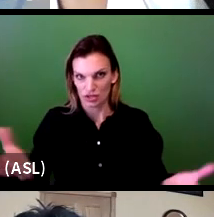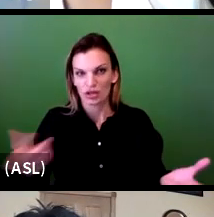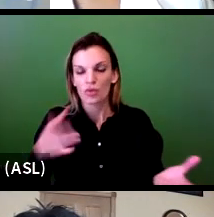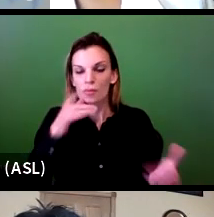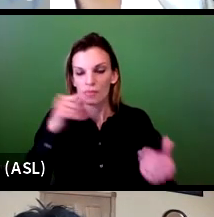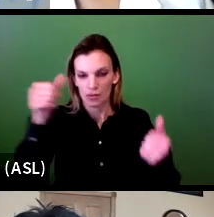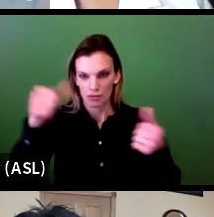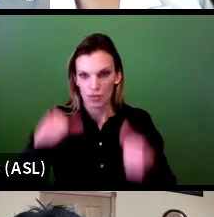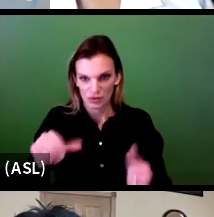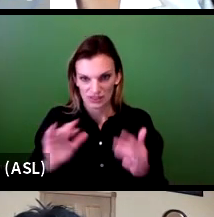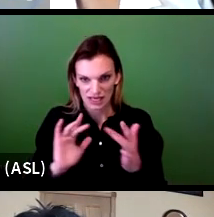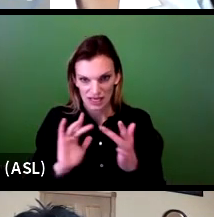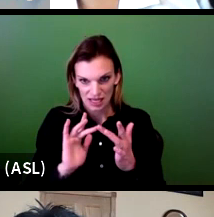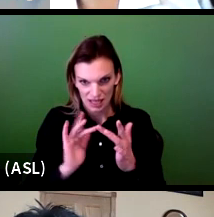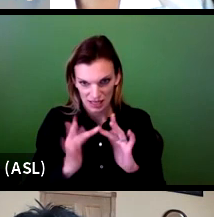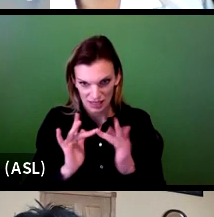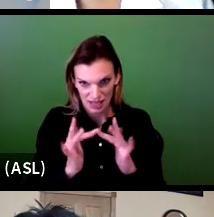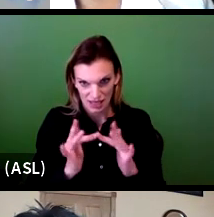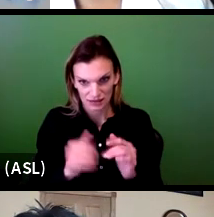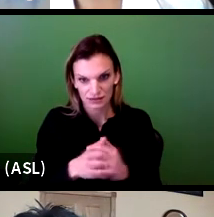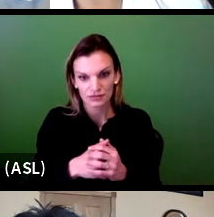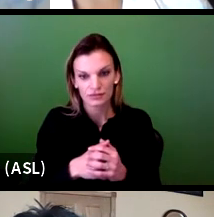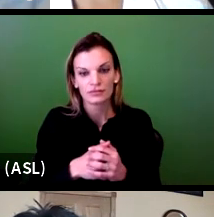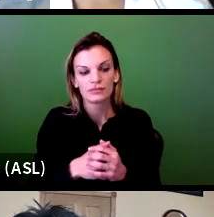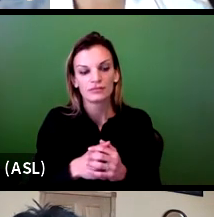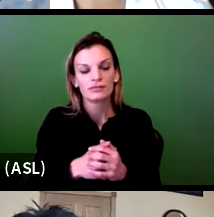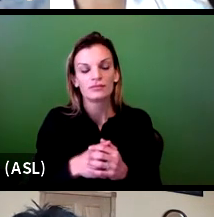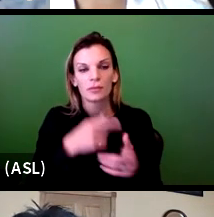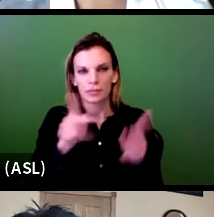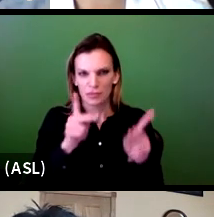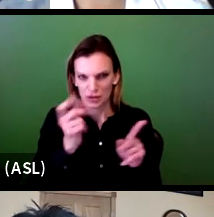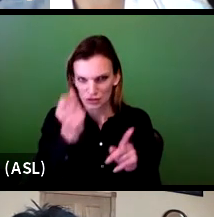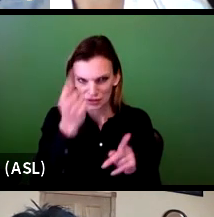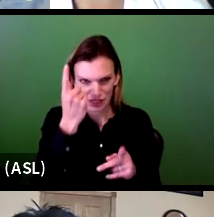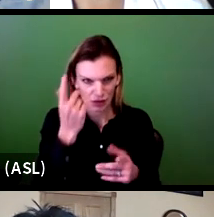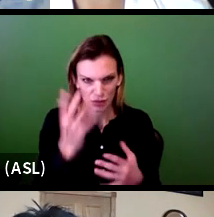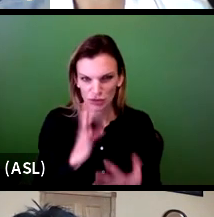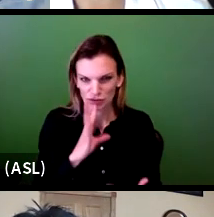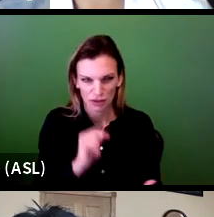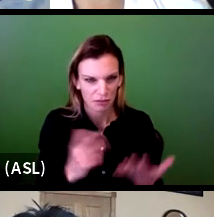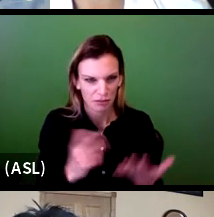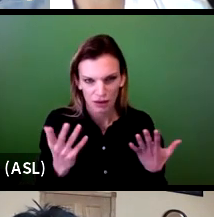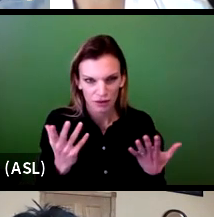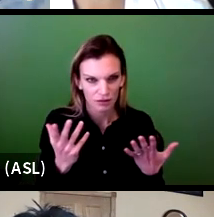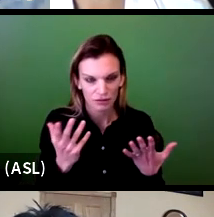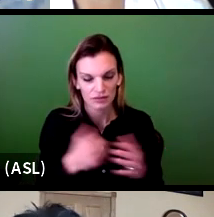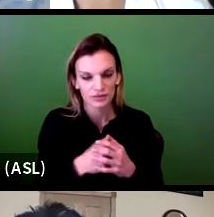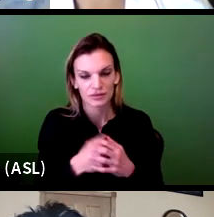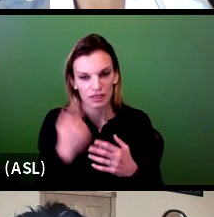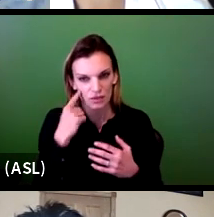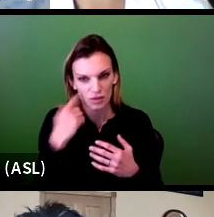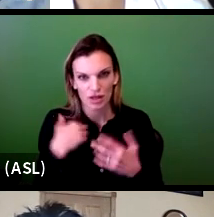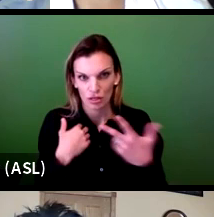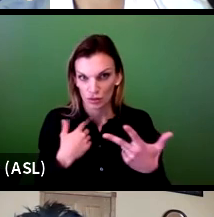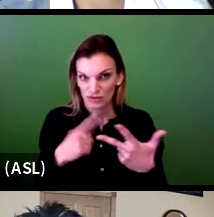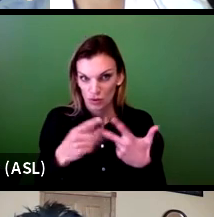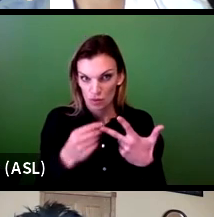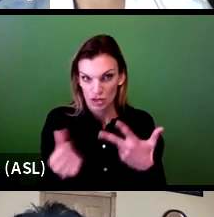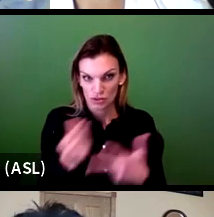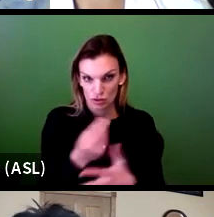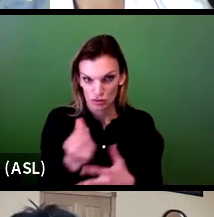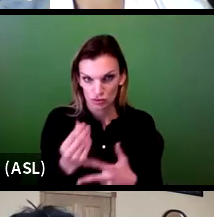posted online if they haven't already been, so that people understand, what's being proposed. I think there was 3 different resolutions. They all dealt